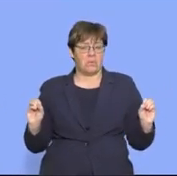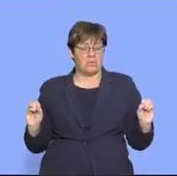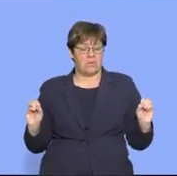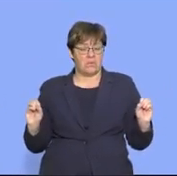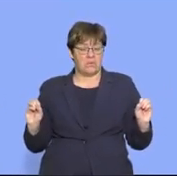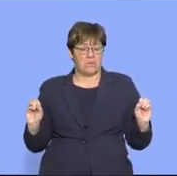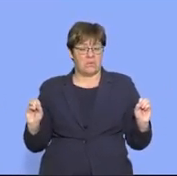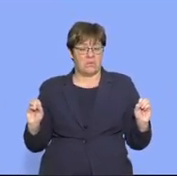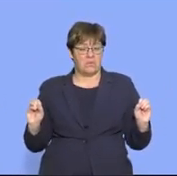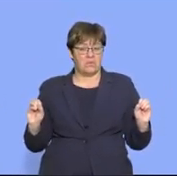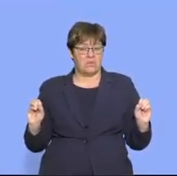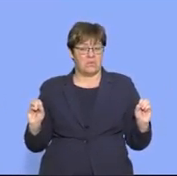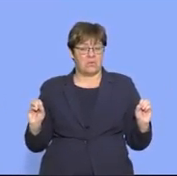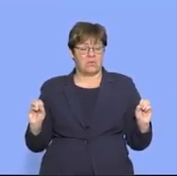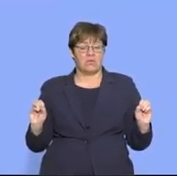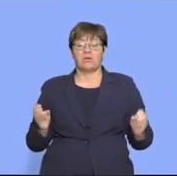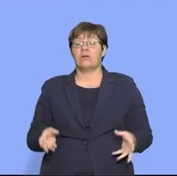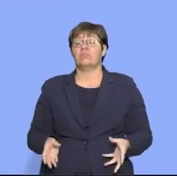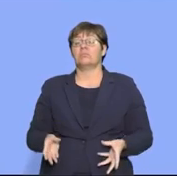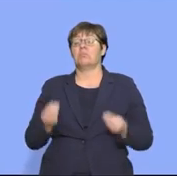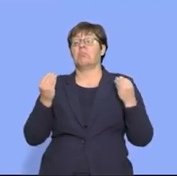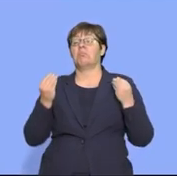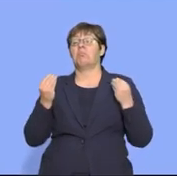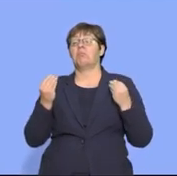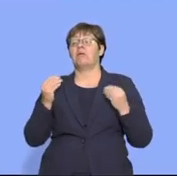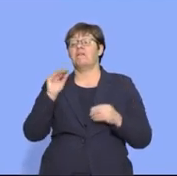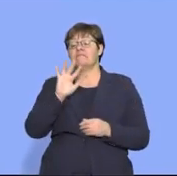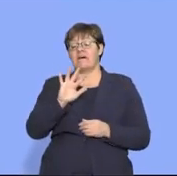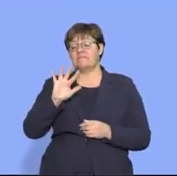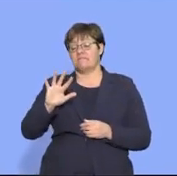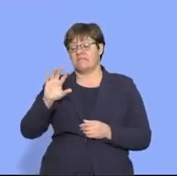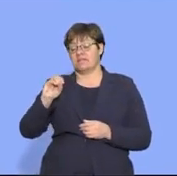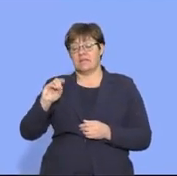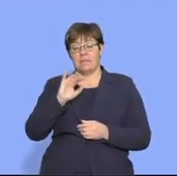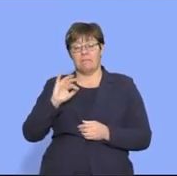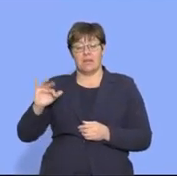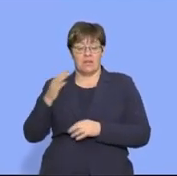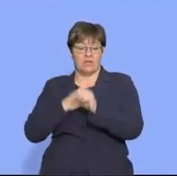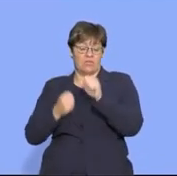at all, until we got to